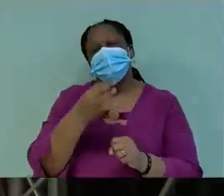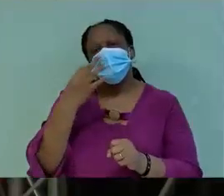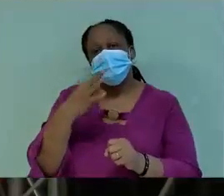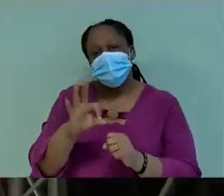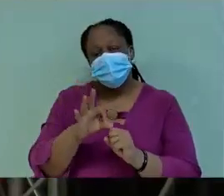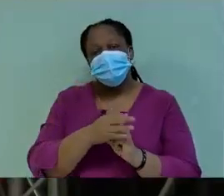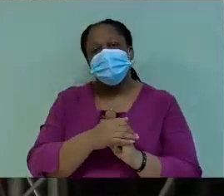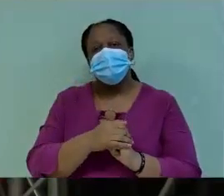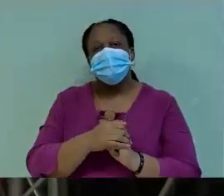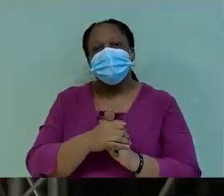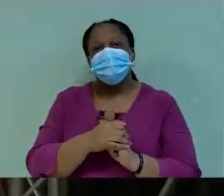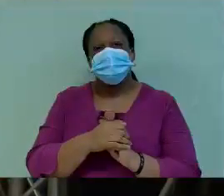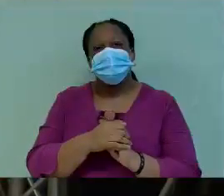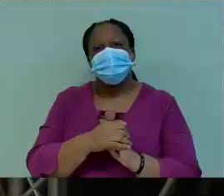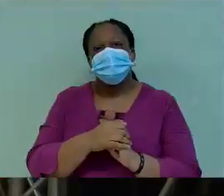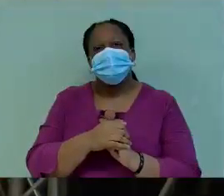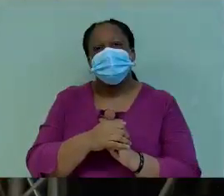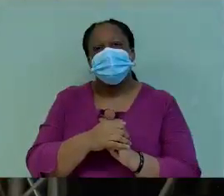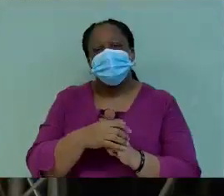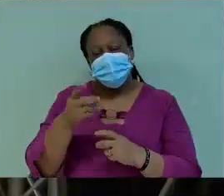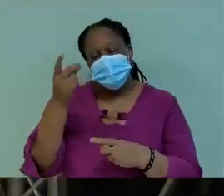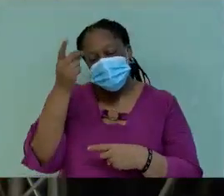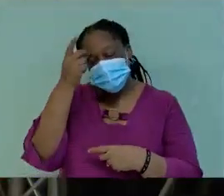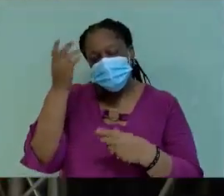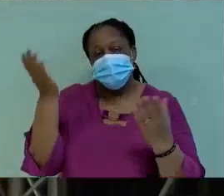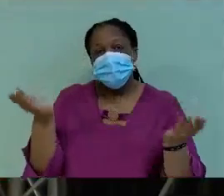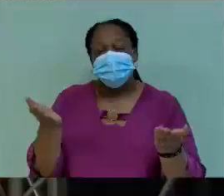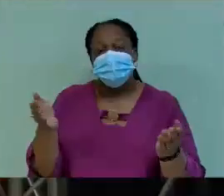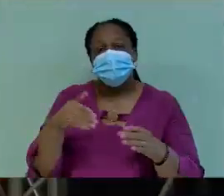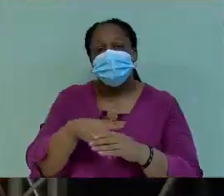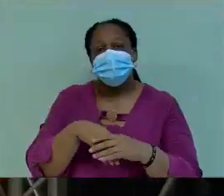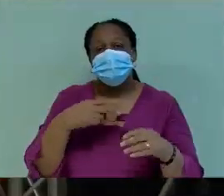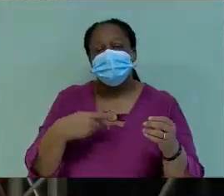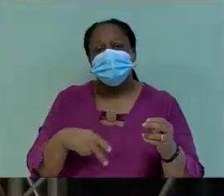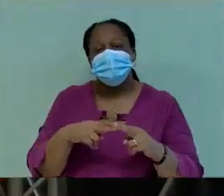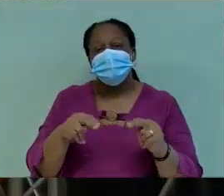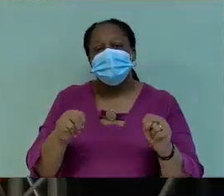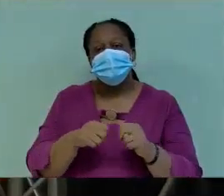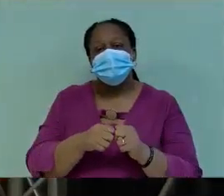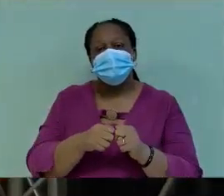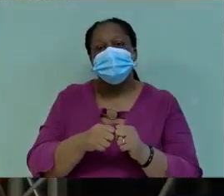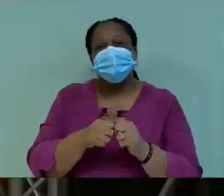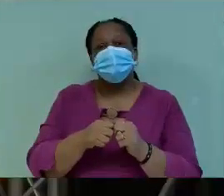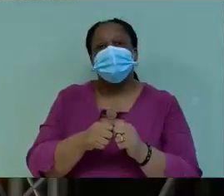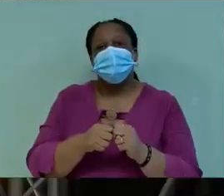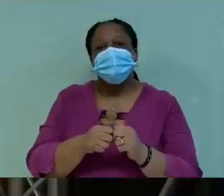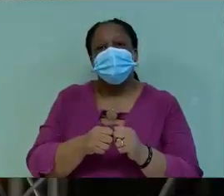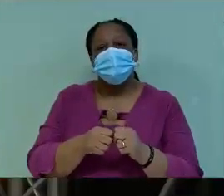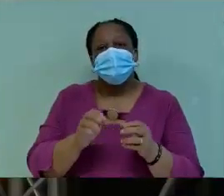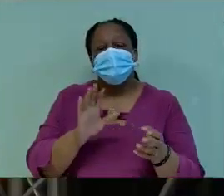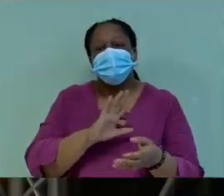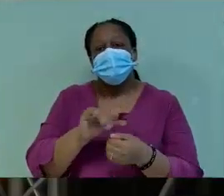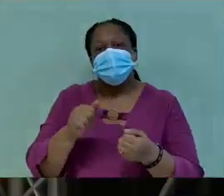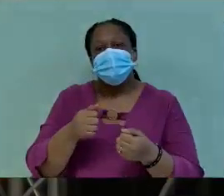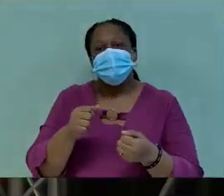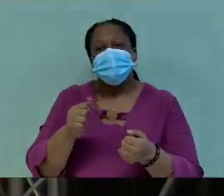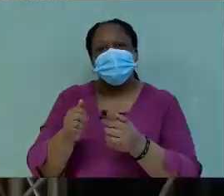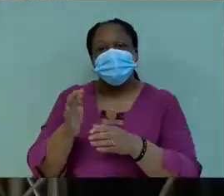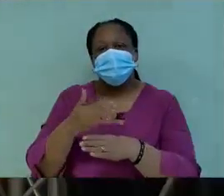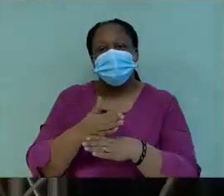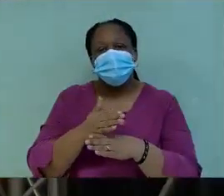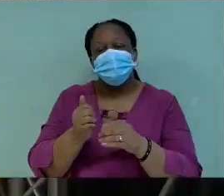COVID-19 virus here in St. Kitts and Nevis, and with partners such as